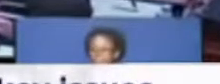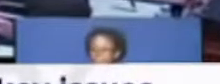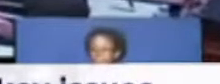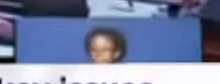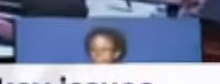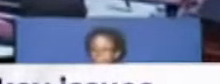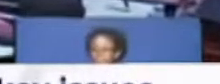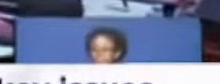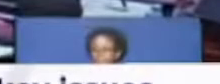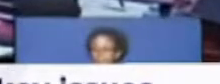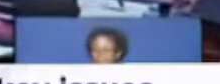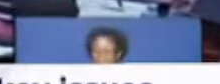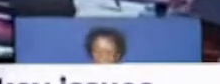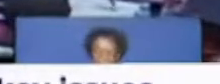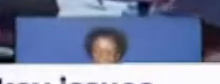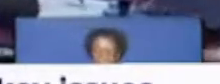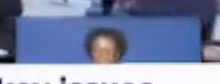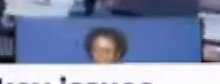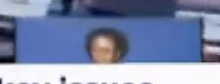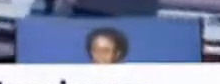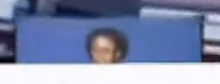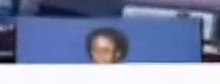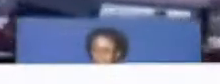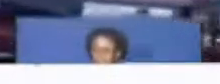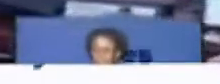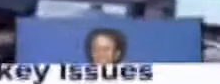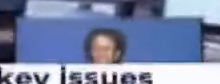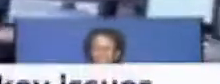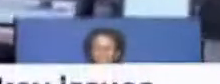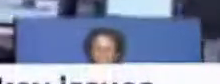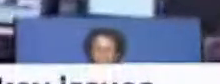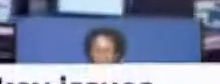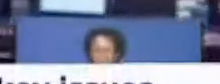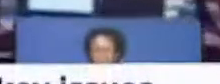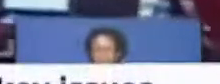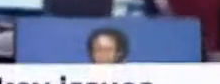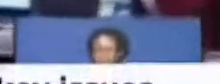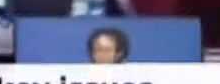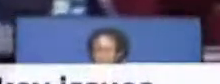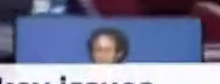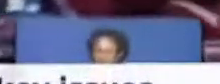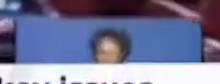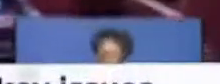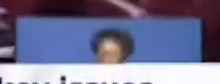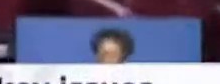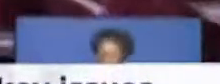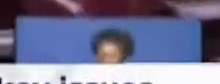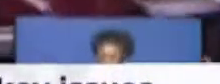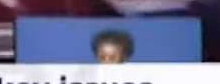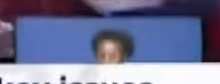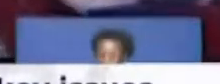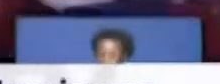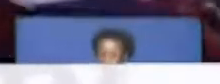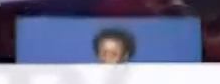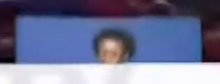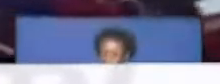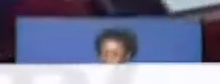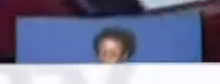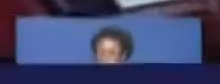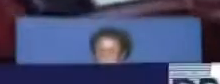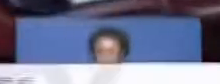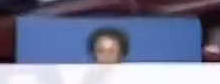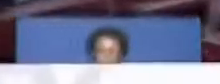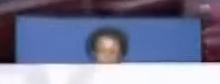The third intervention was two-pronged, one in the area of vaccination against